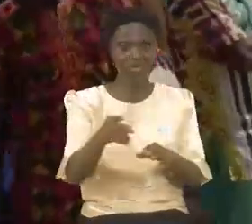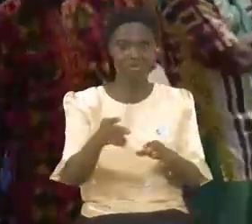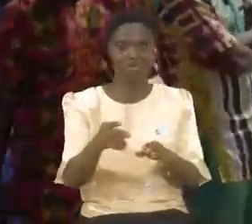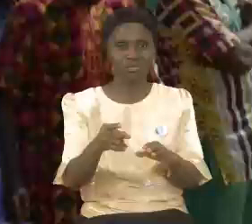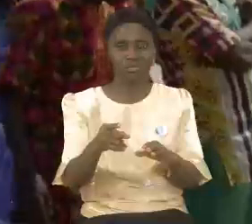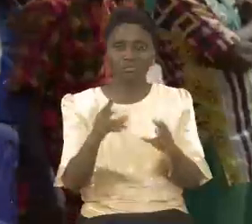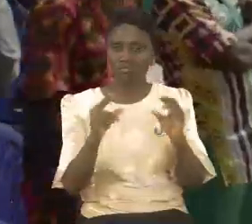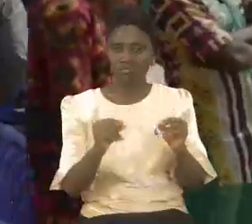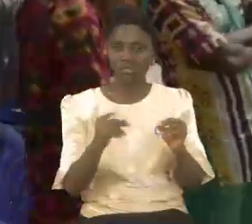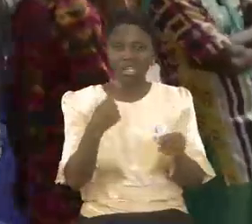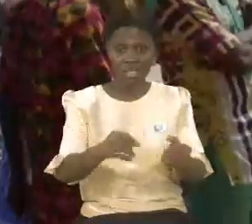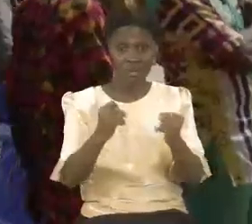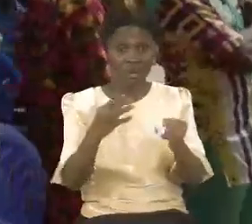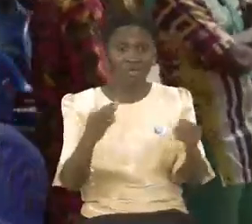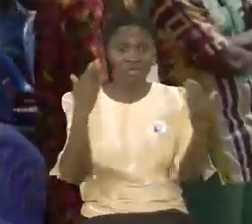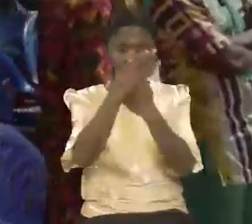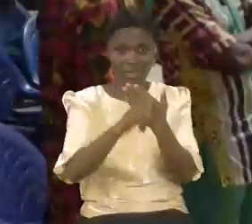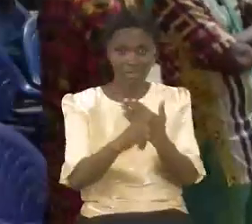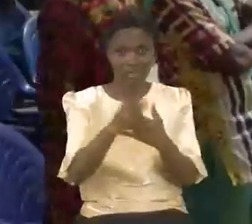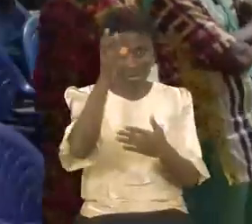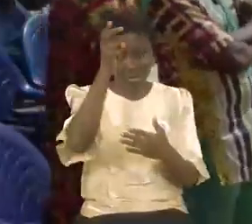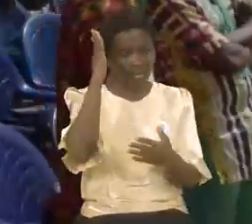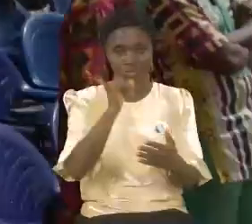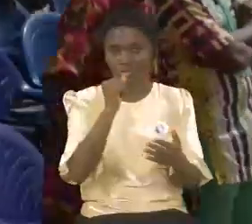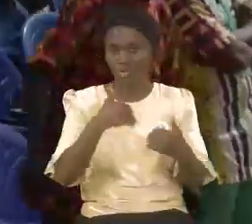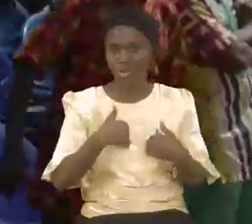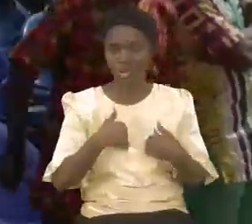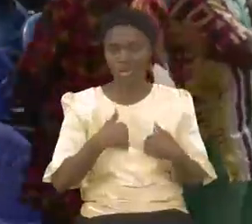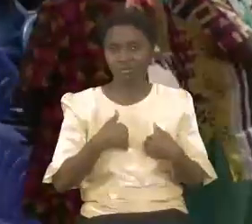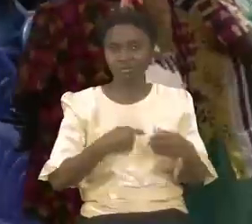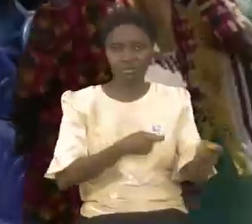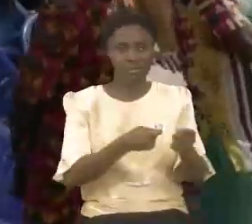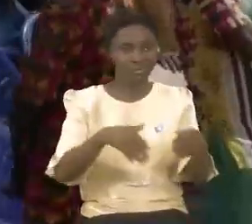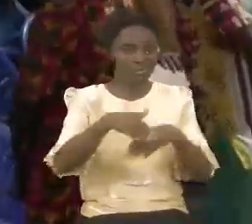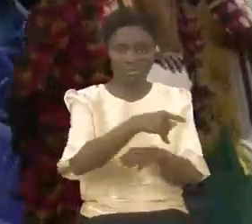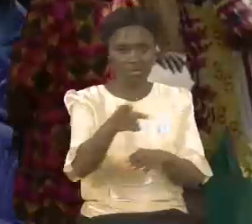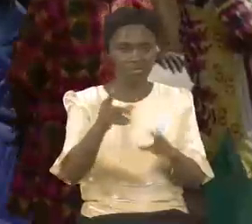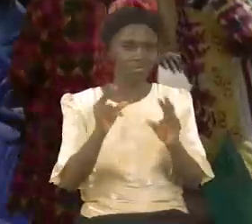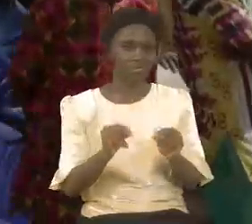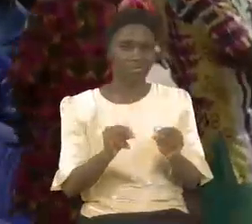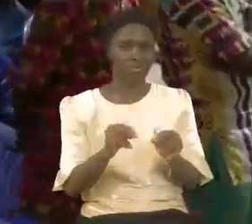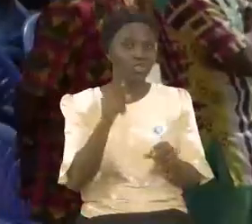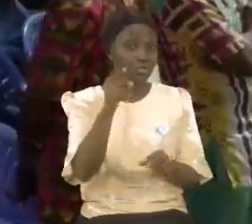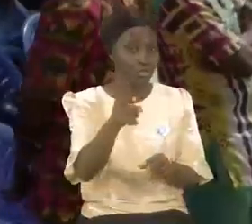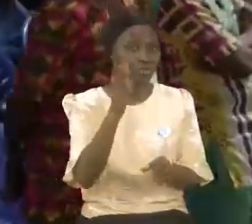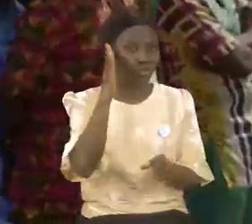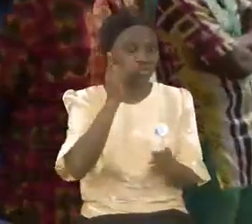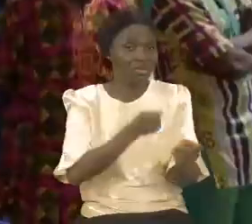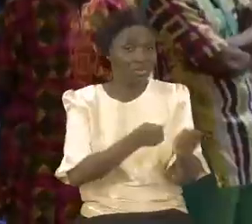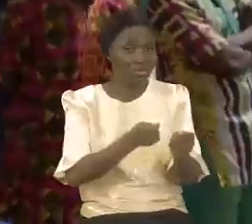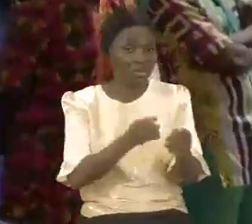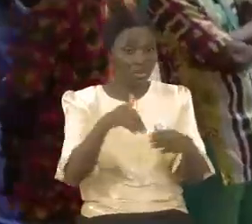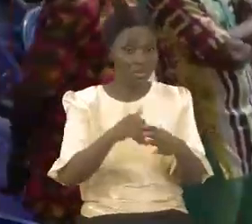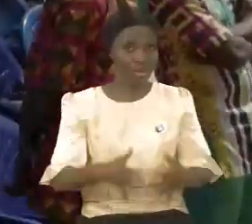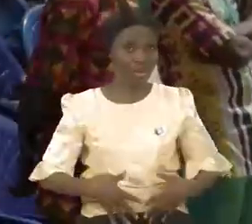power of darkness will not have dominion over you. We reign in life through